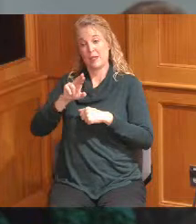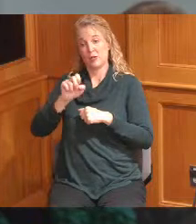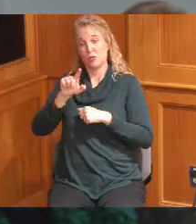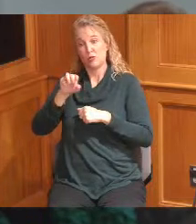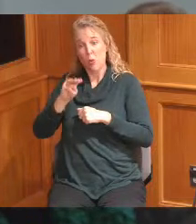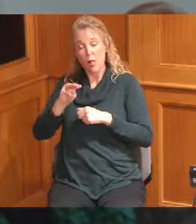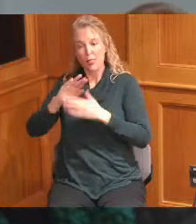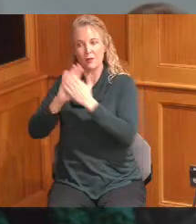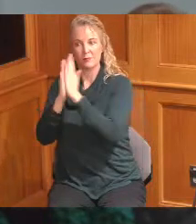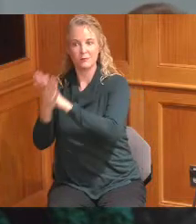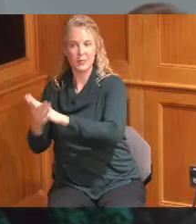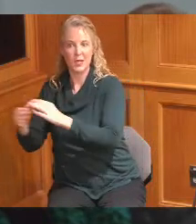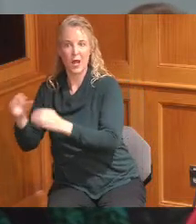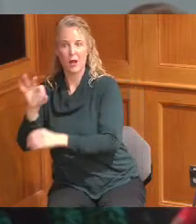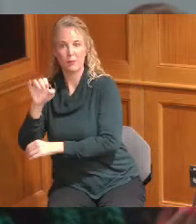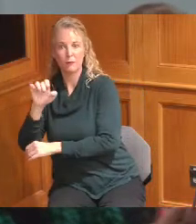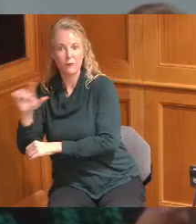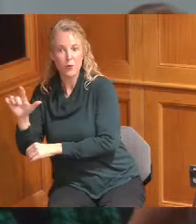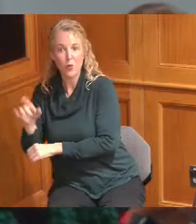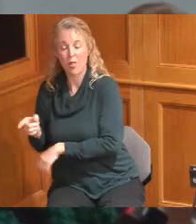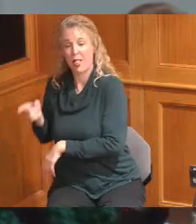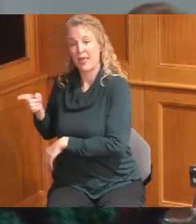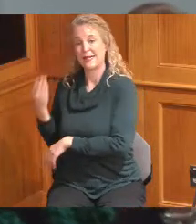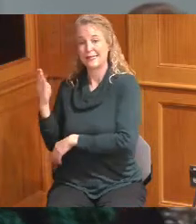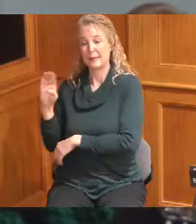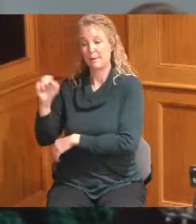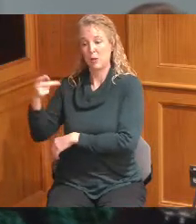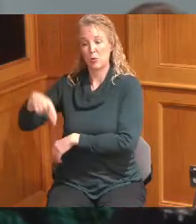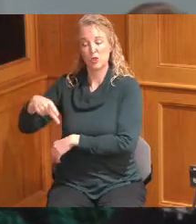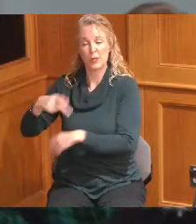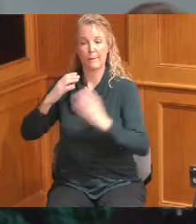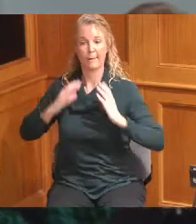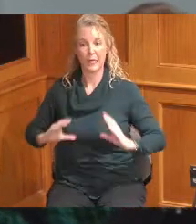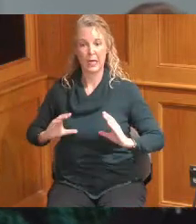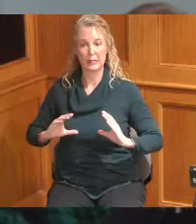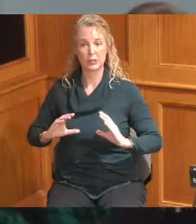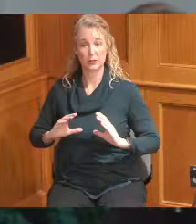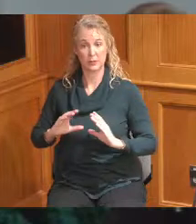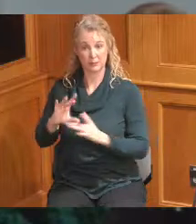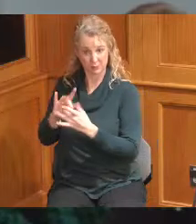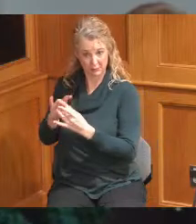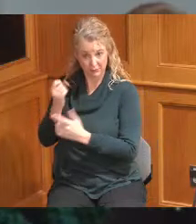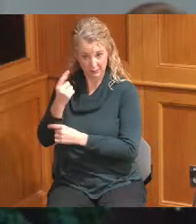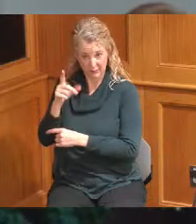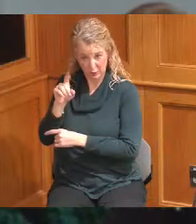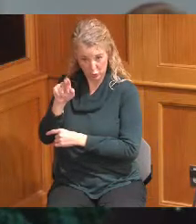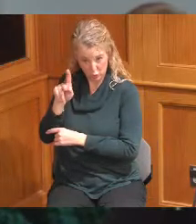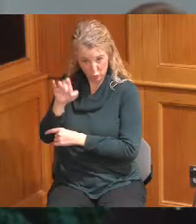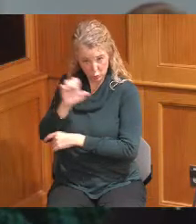solutions. And whereas Mr. Hightower's blue chip customer base include Duke Energy,